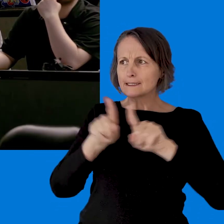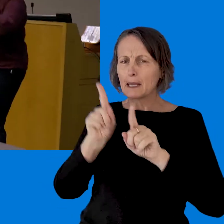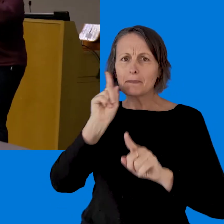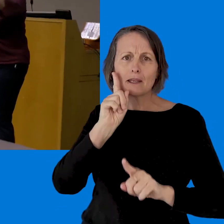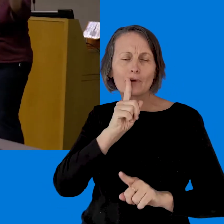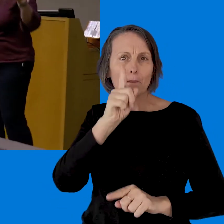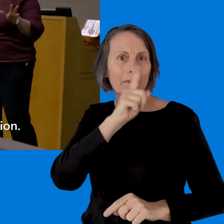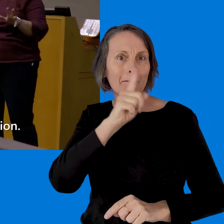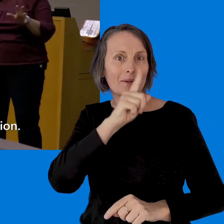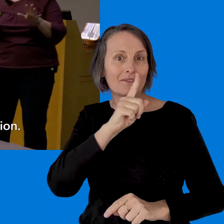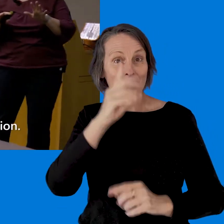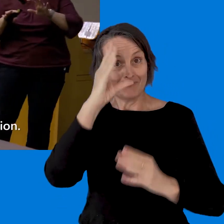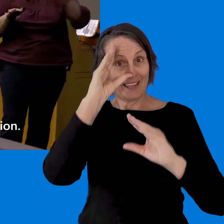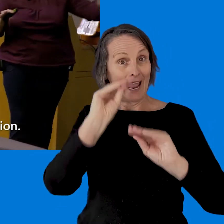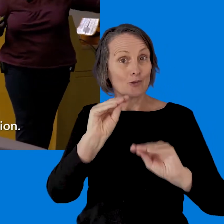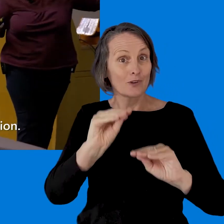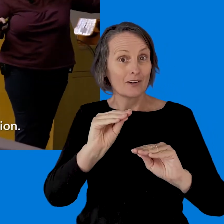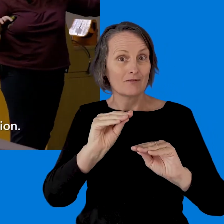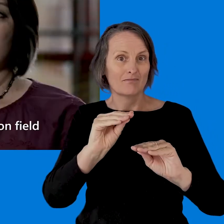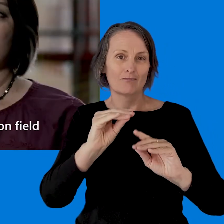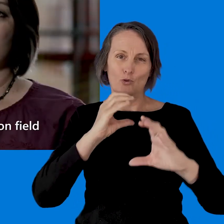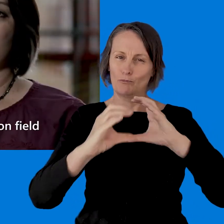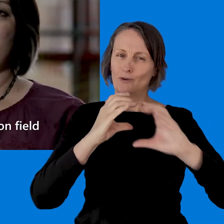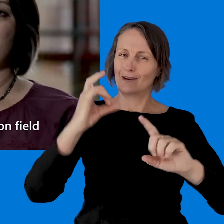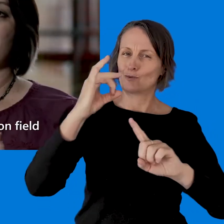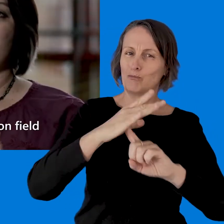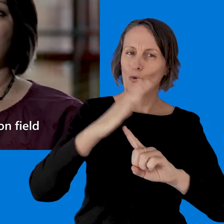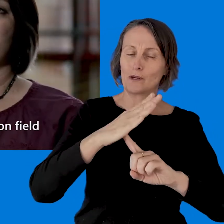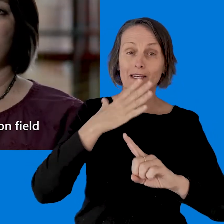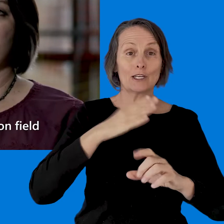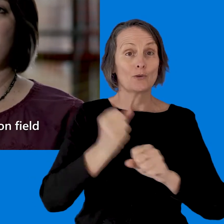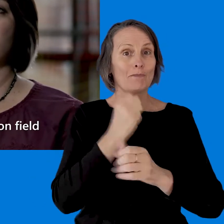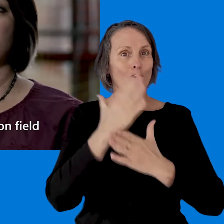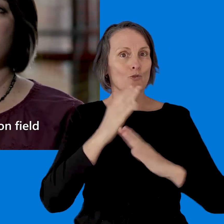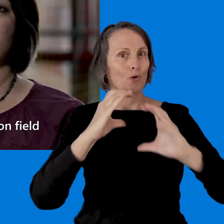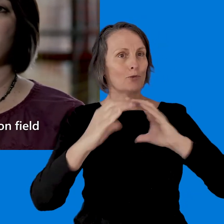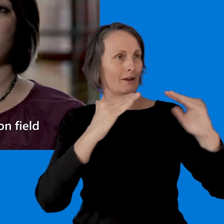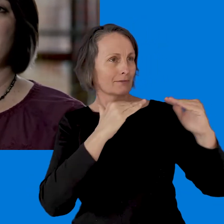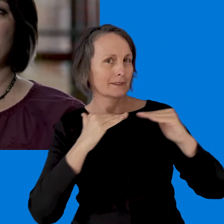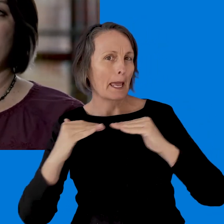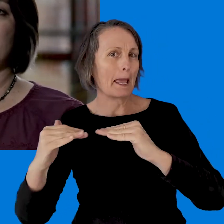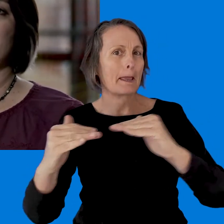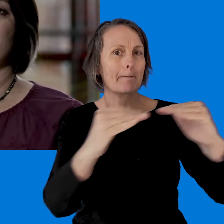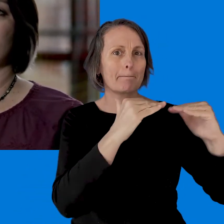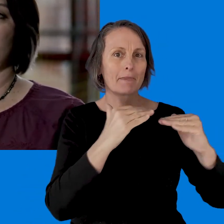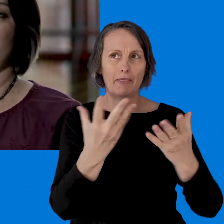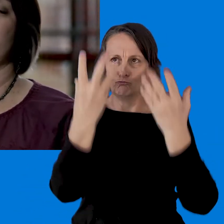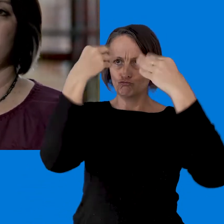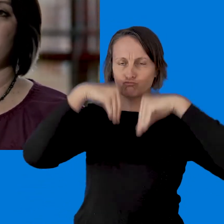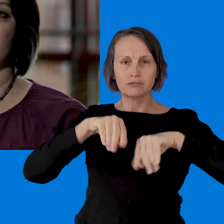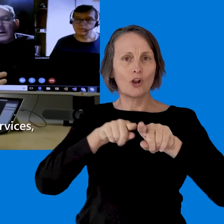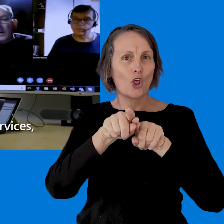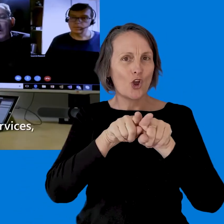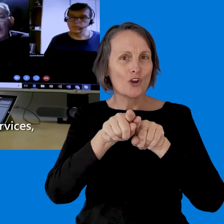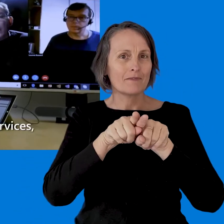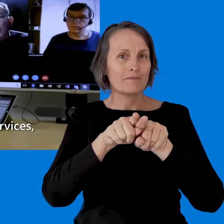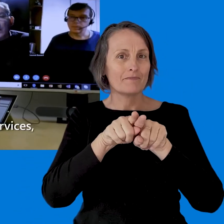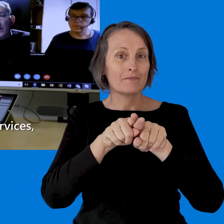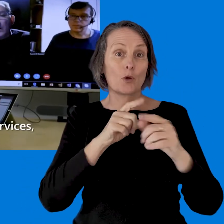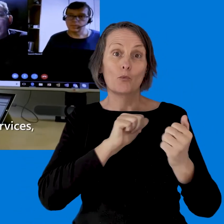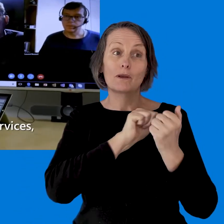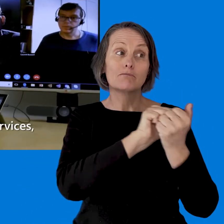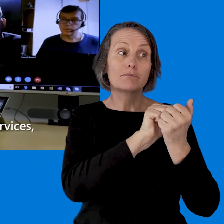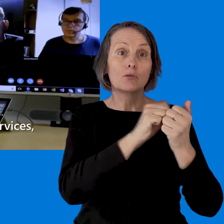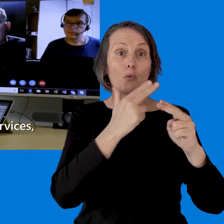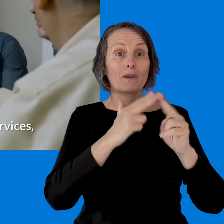my hearing friends have. Education is all about communication, so you have to level the communication field, and then the learning occurs. Working with